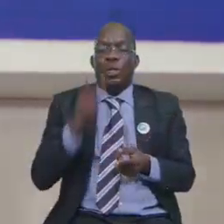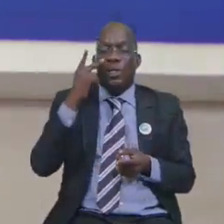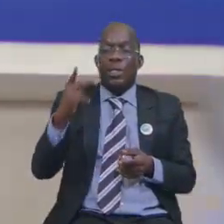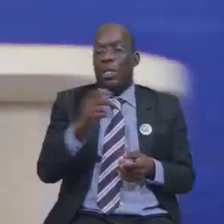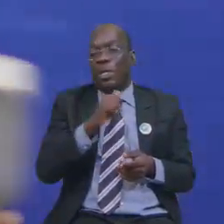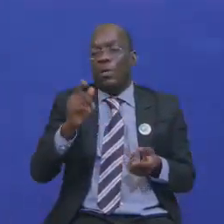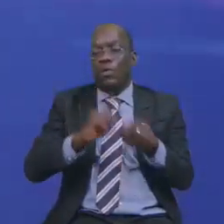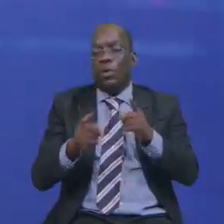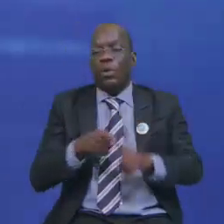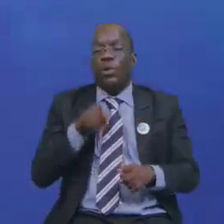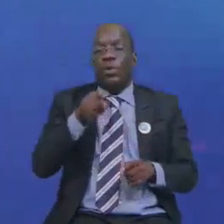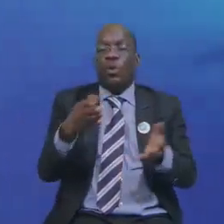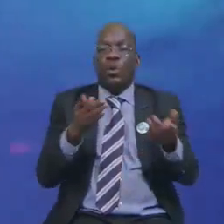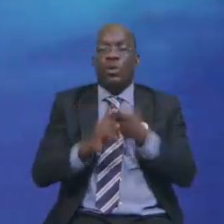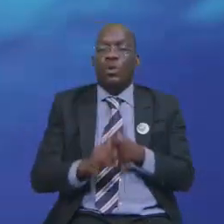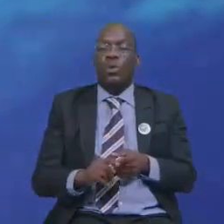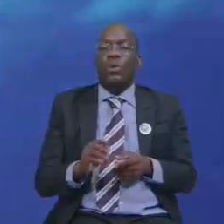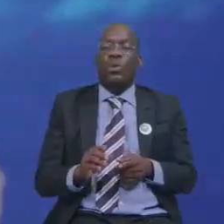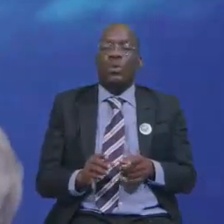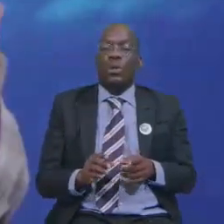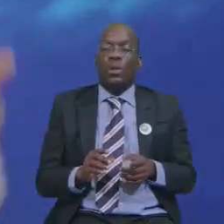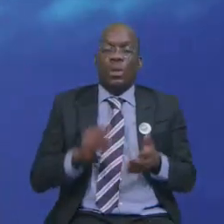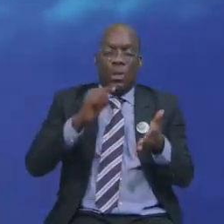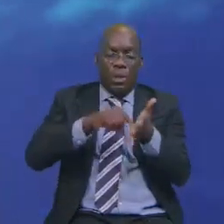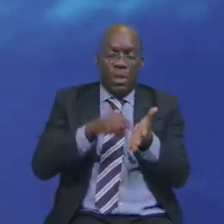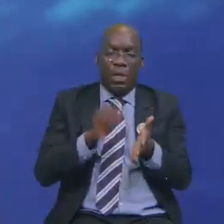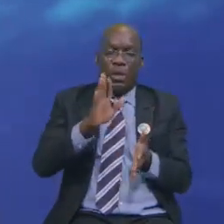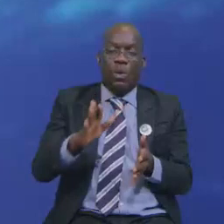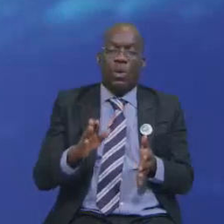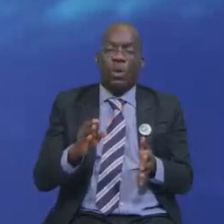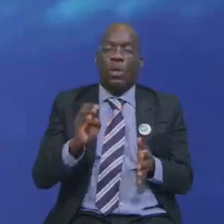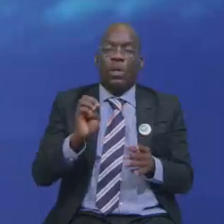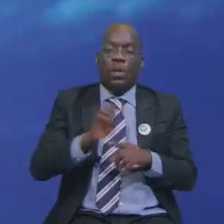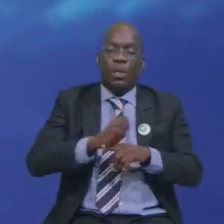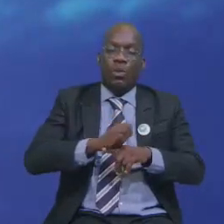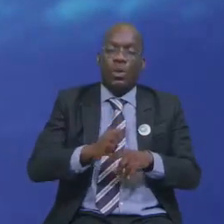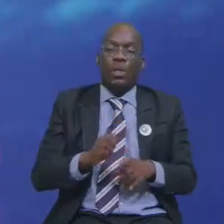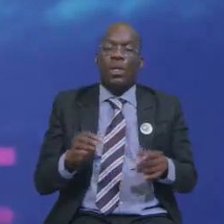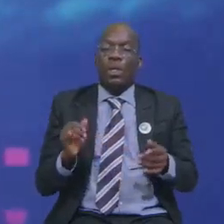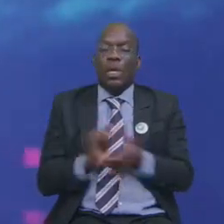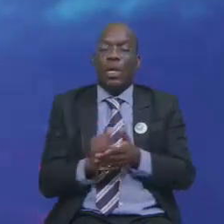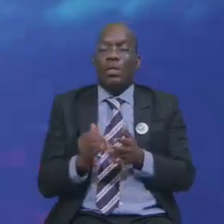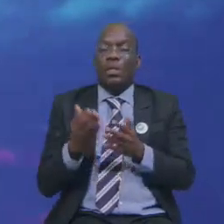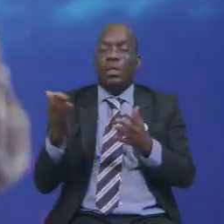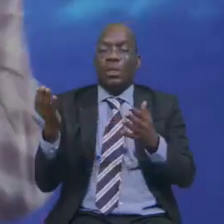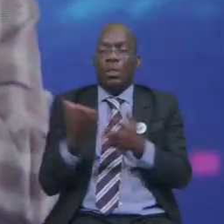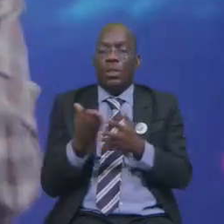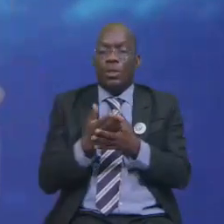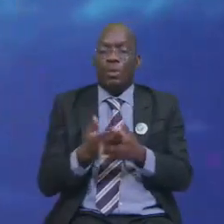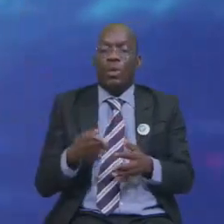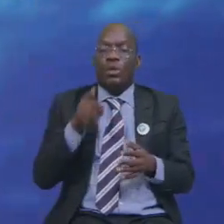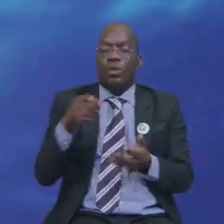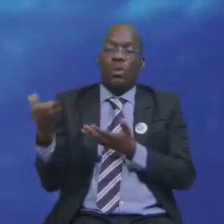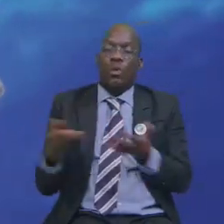that wants to check up your email. And those distractions you bring into your life by yourself. But when